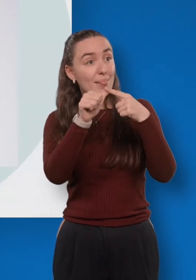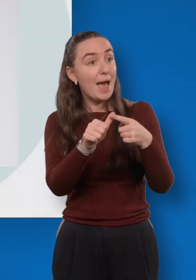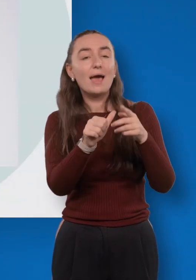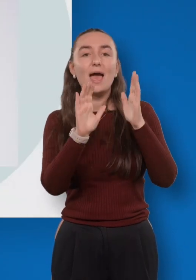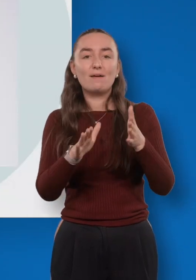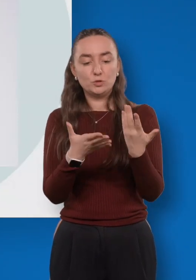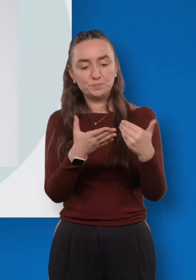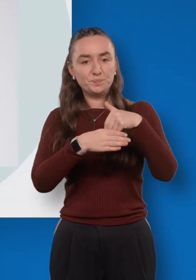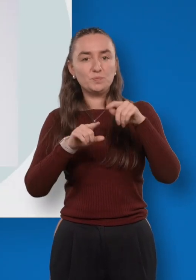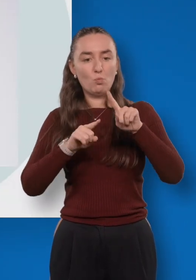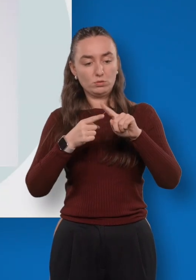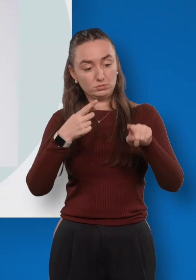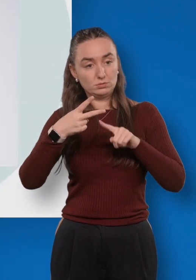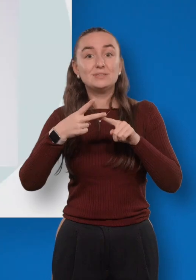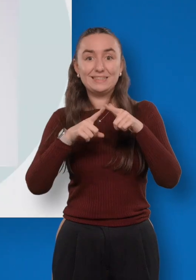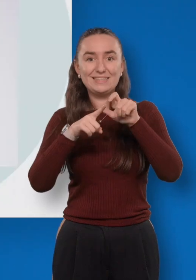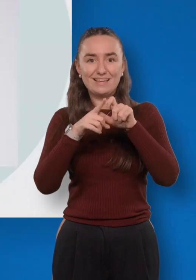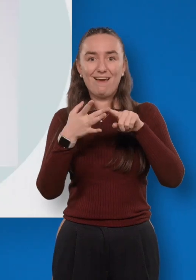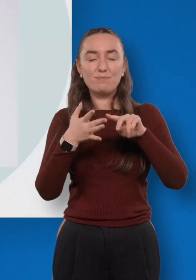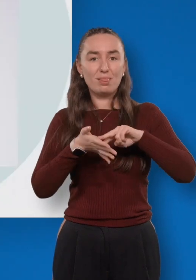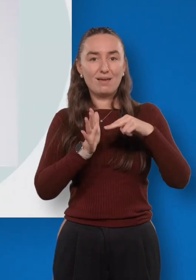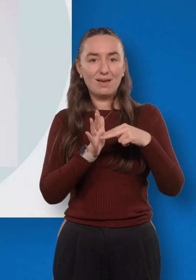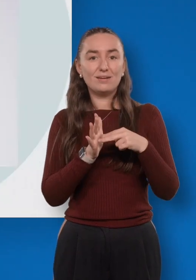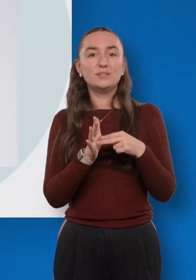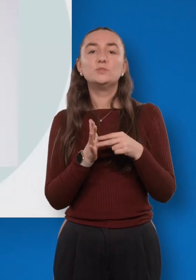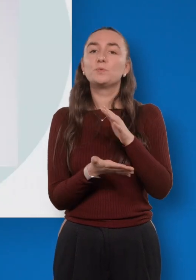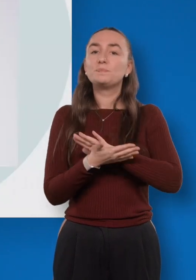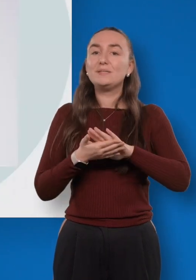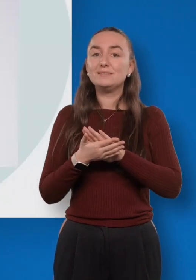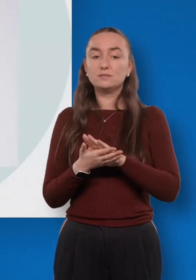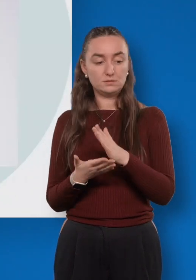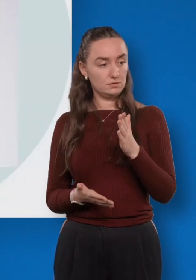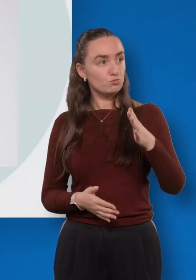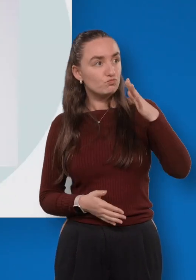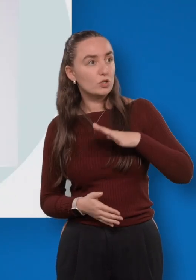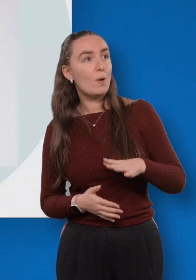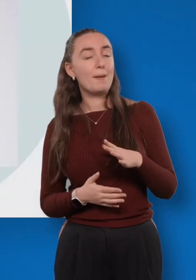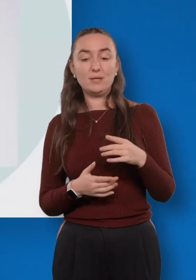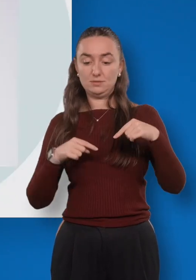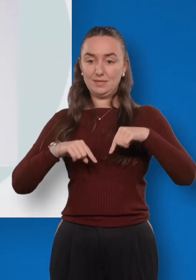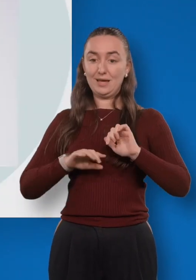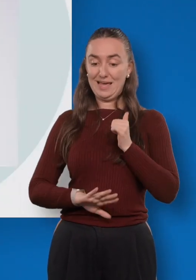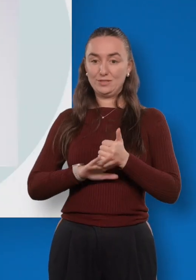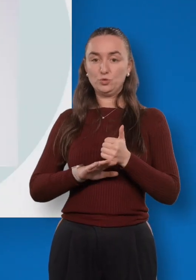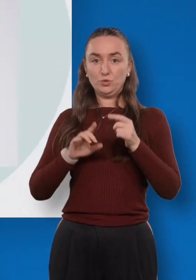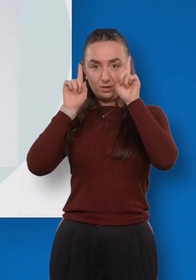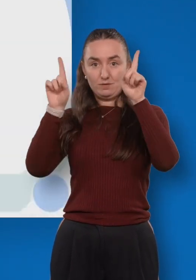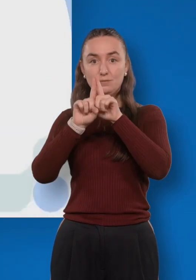an EDI plan as well in that. So we're actually starting to see these kinds of requirements at lots of levels, institutionally and from funders.